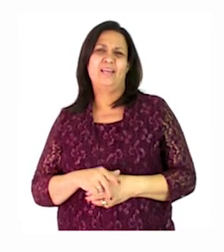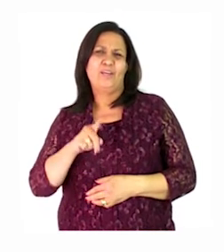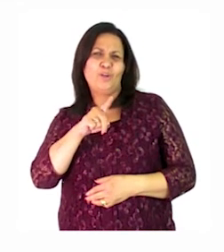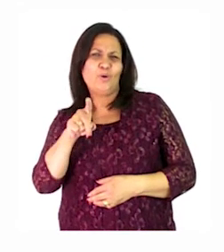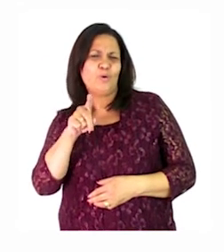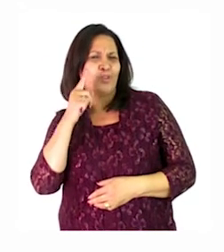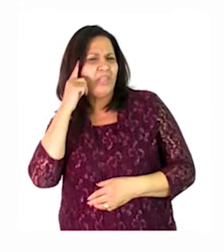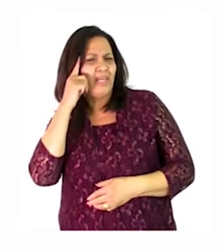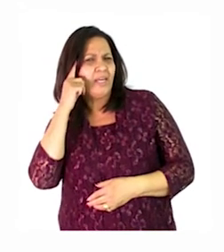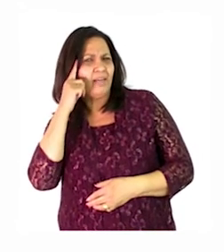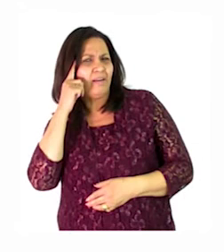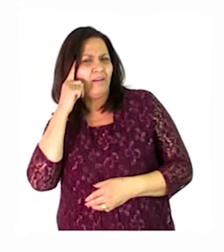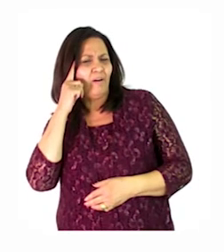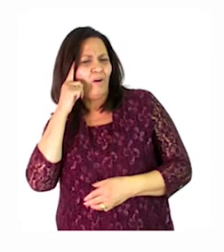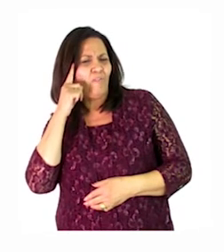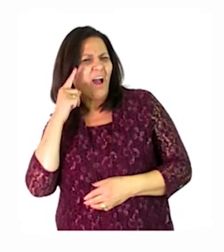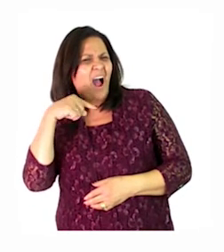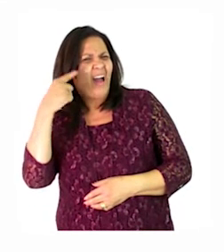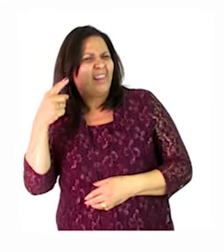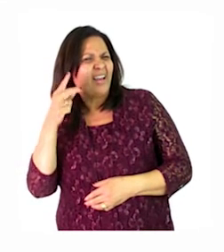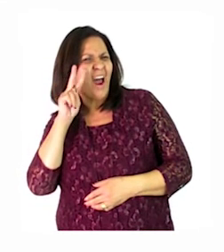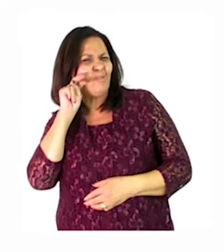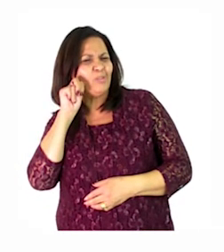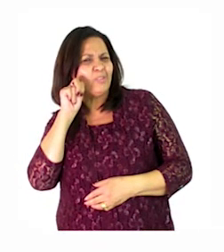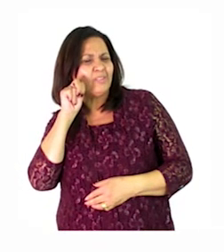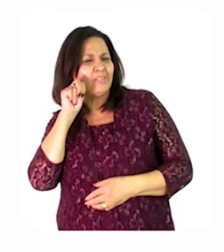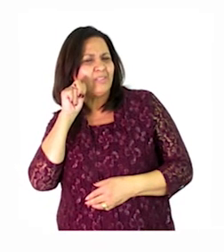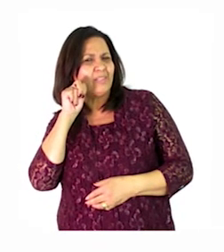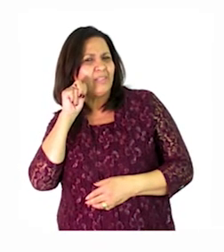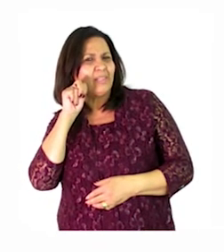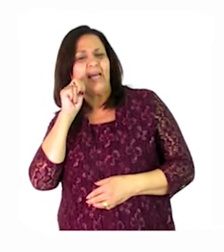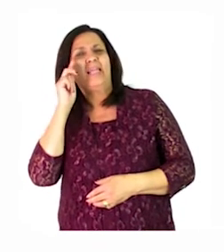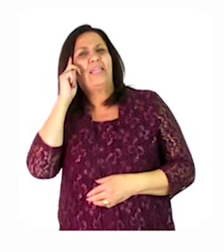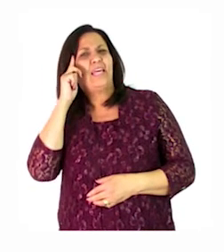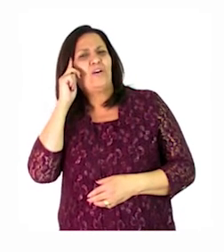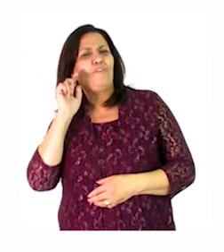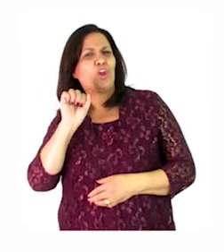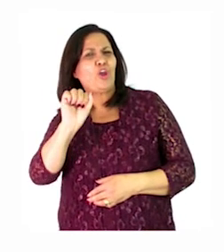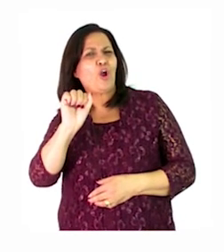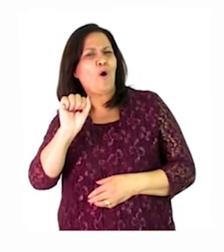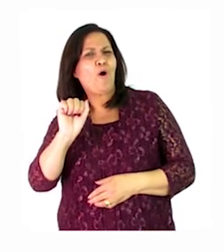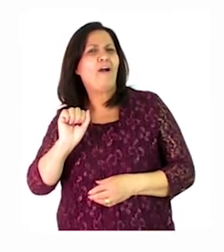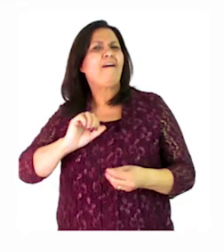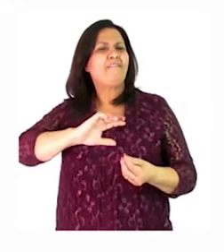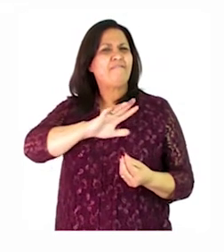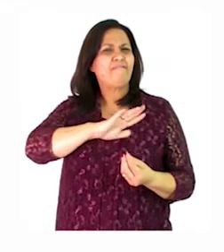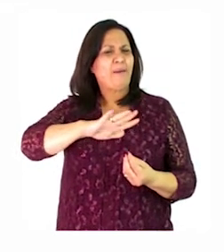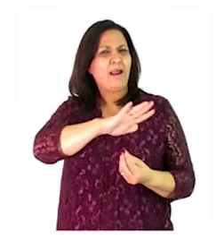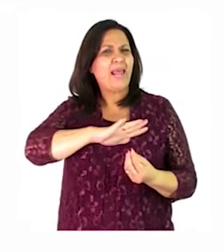of other nouns? Think of your relatives you have at